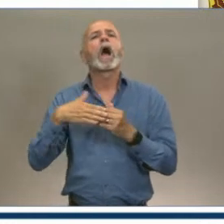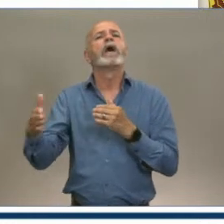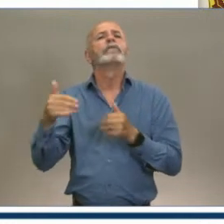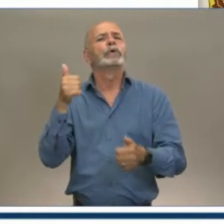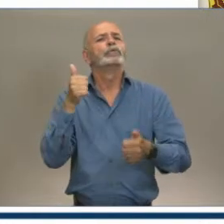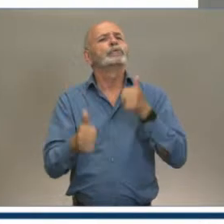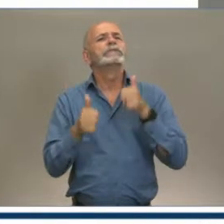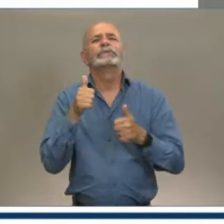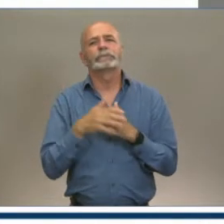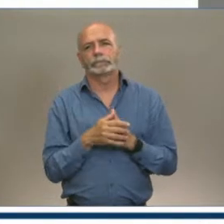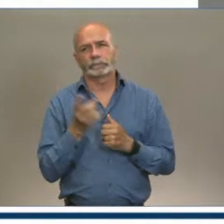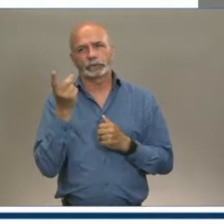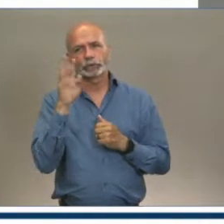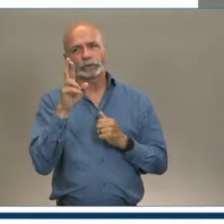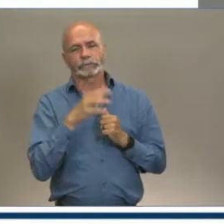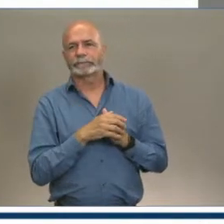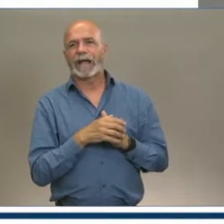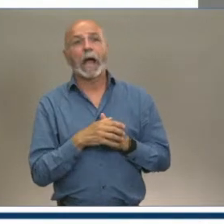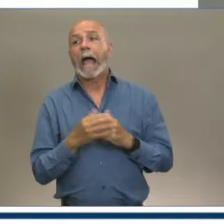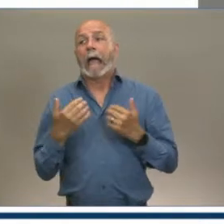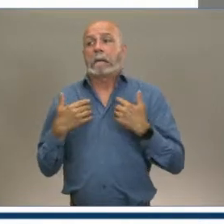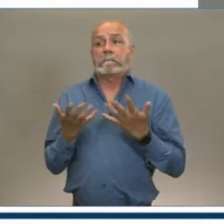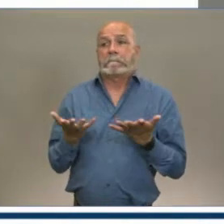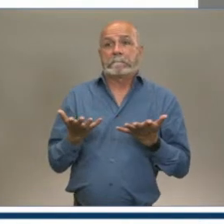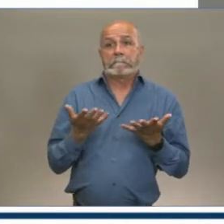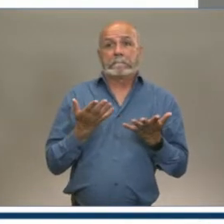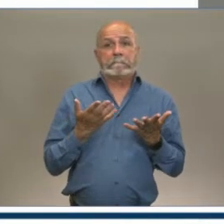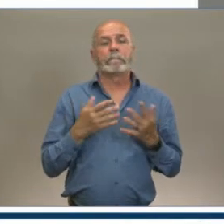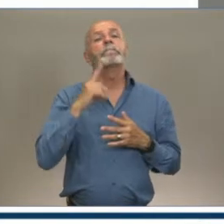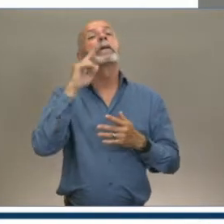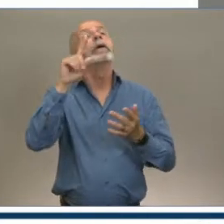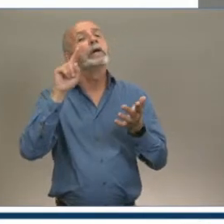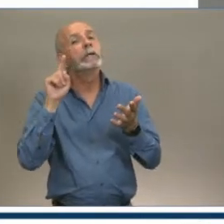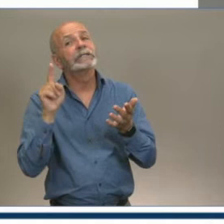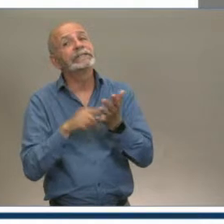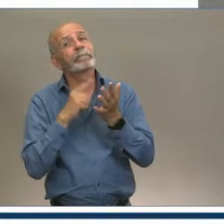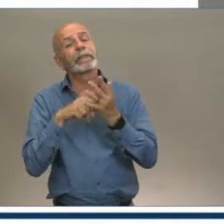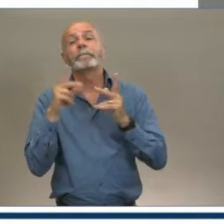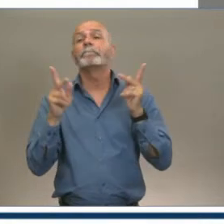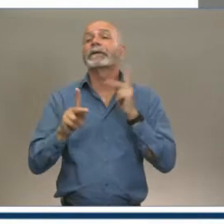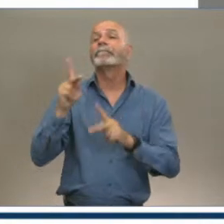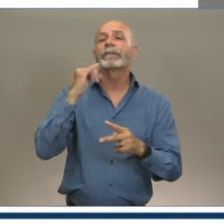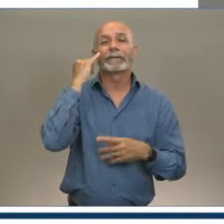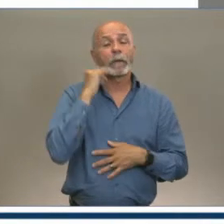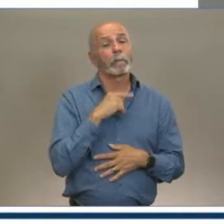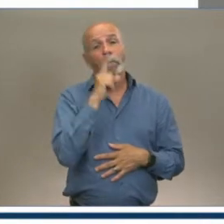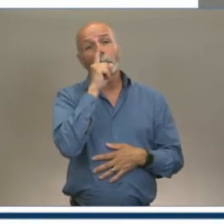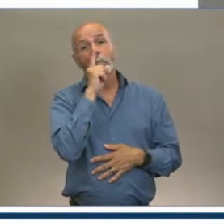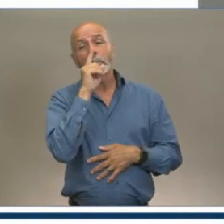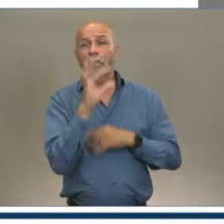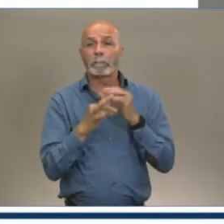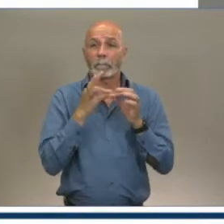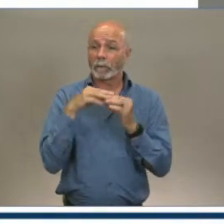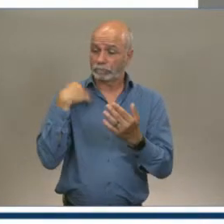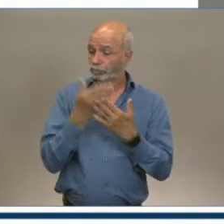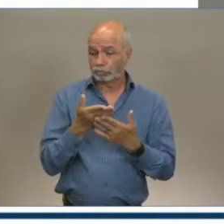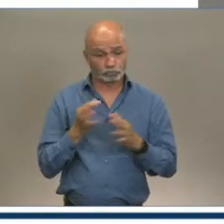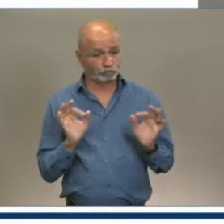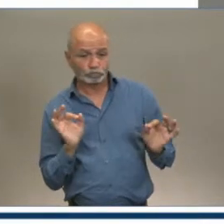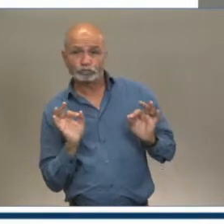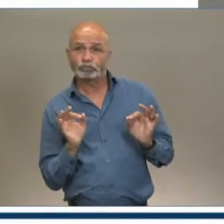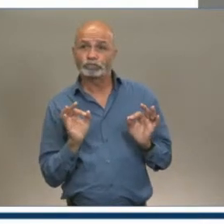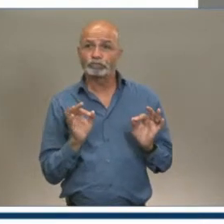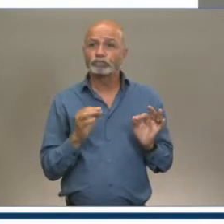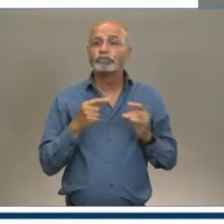have the details. It could be either. Sometimes we have people who may test negative initially when they arrive, and then later on test positive.